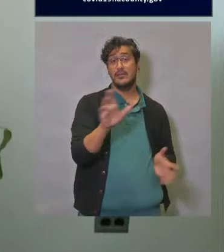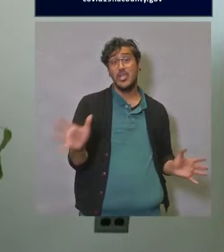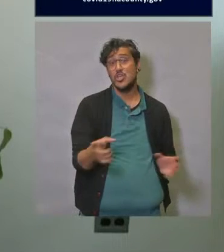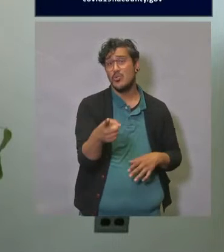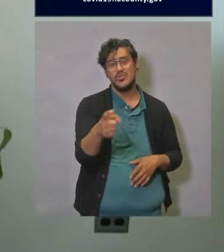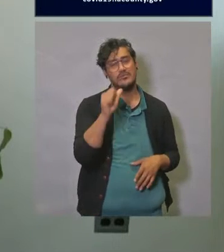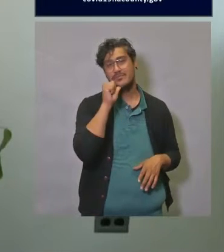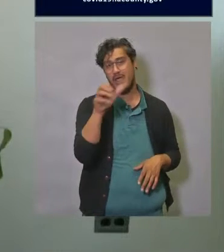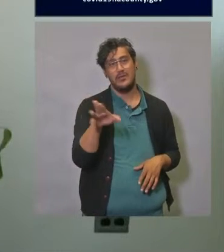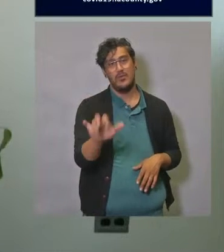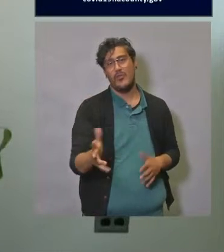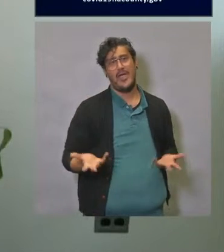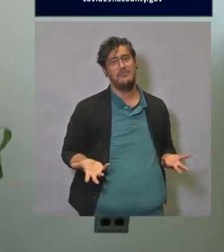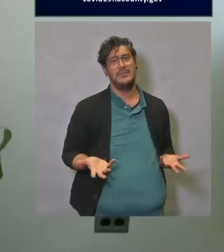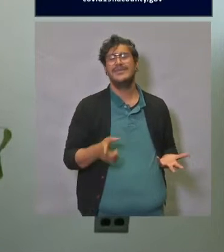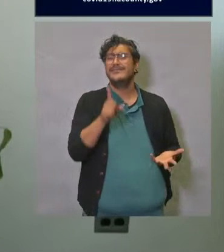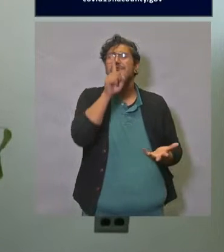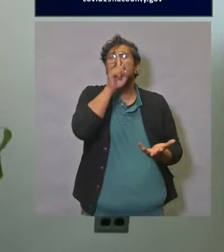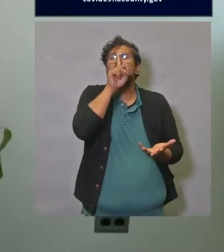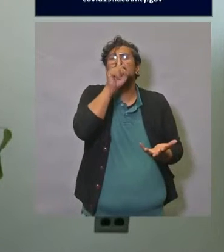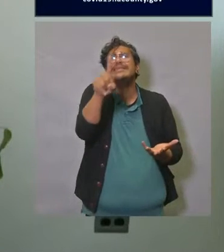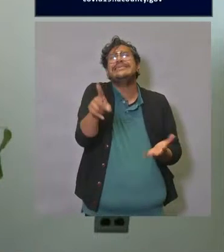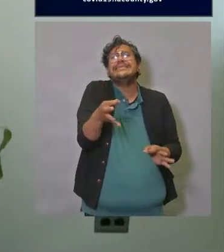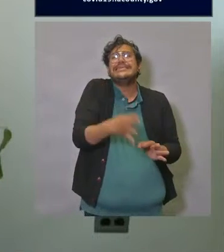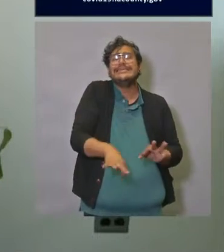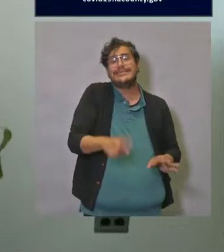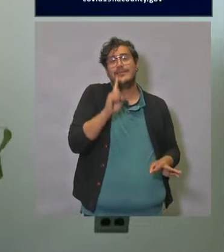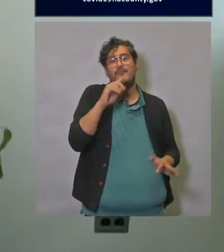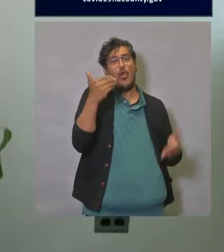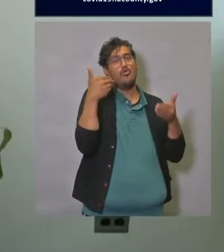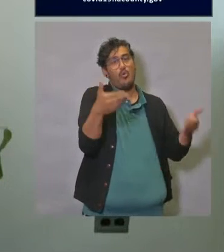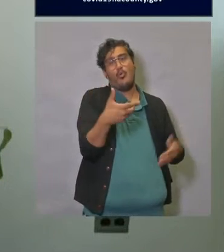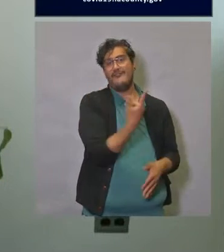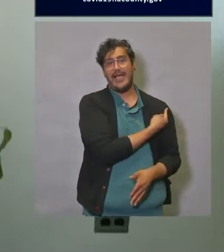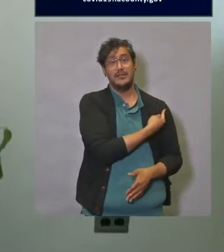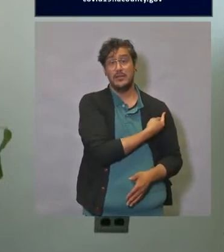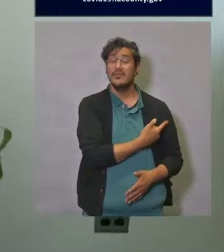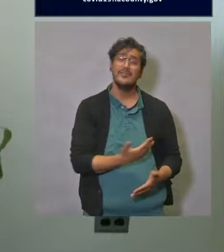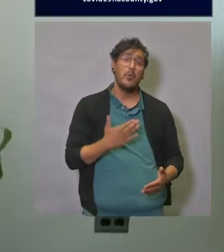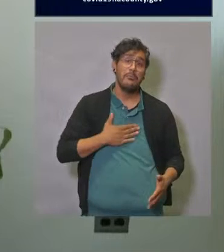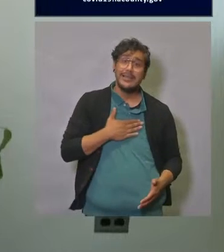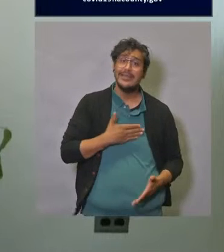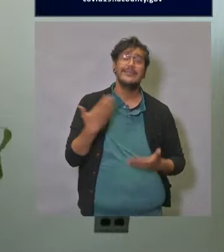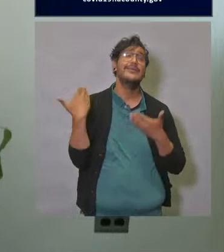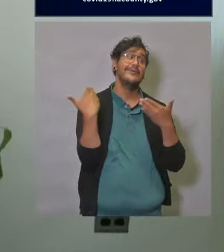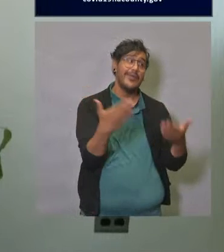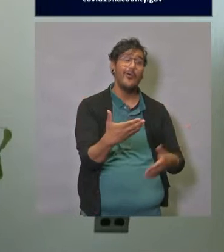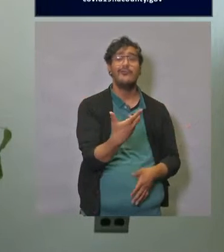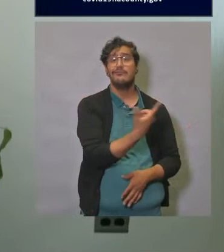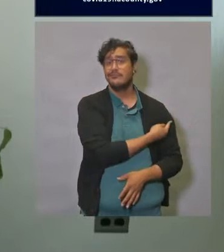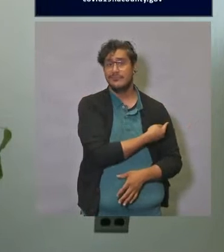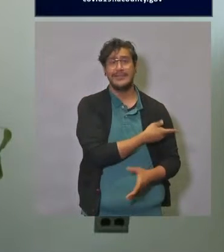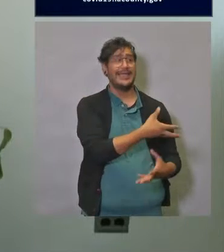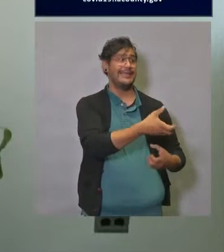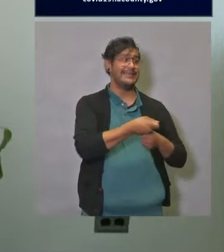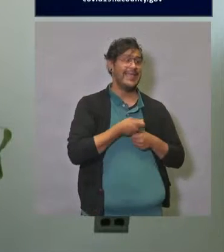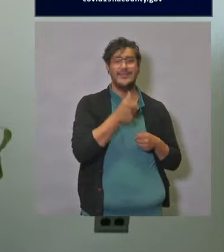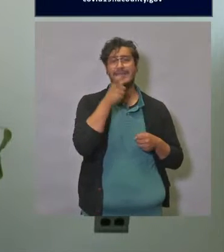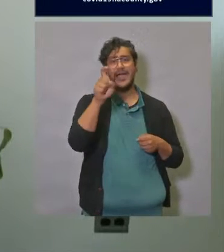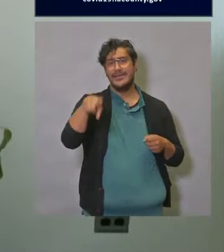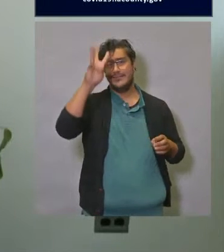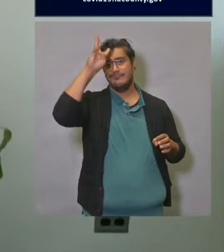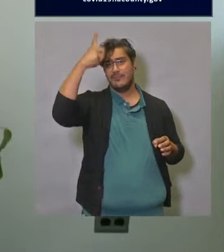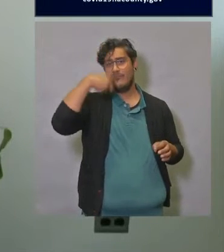so easy right now to go and get vaccinated. So please go ahead, and then you get your white card and you don't need to falsify any